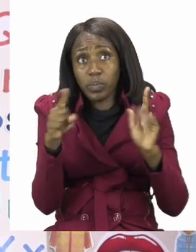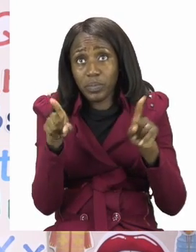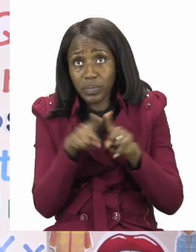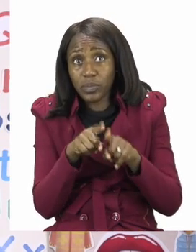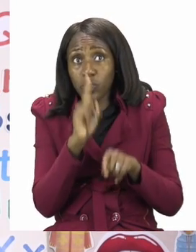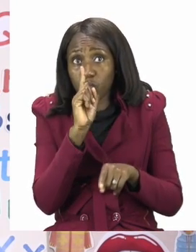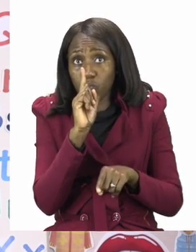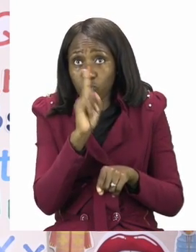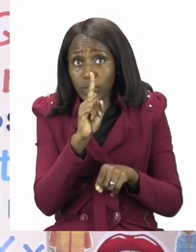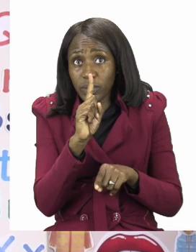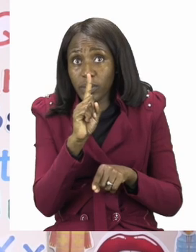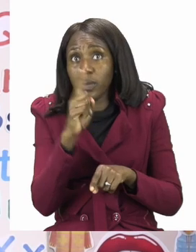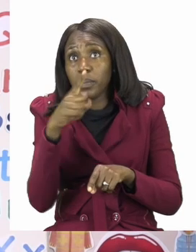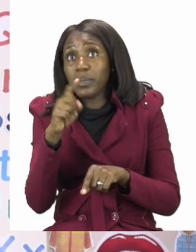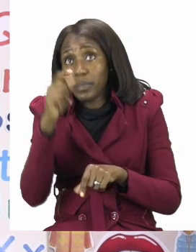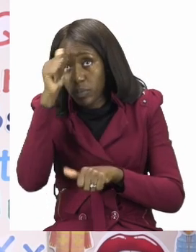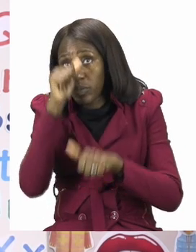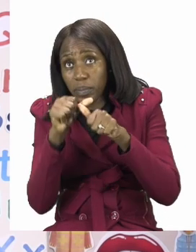is,